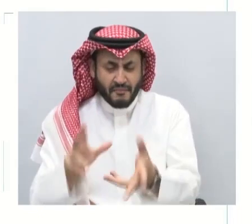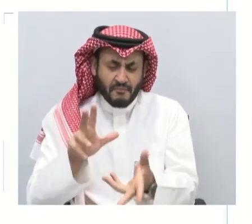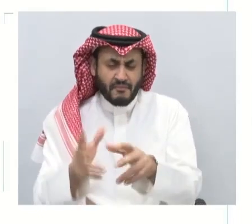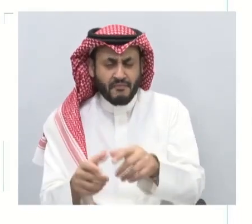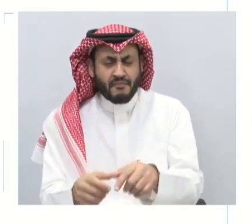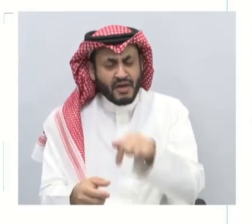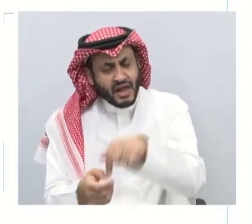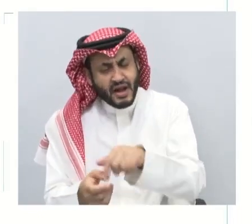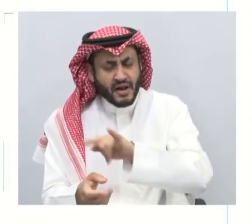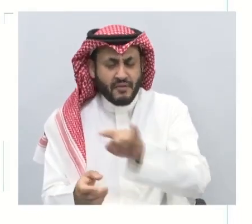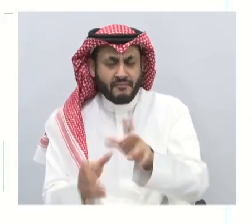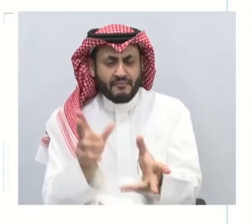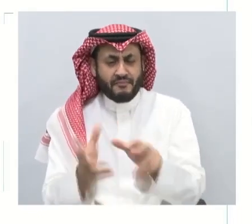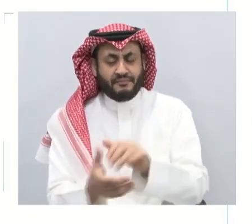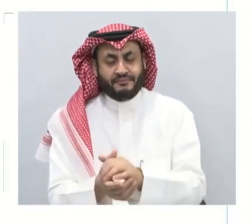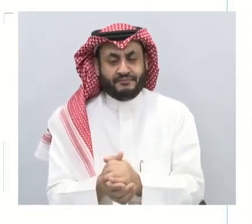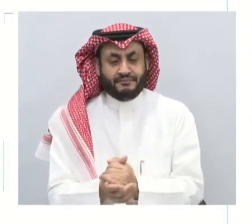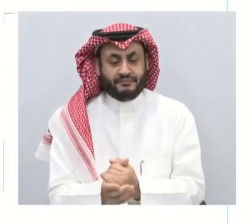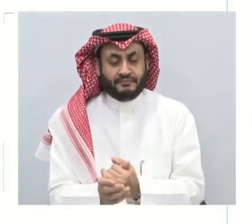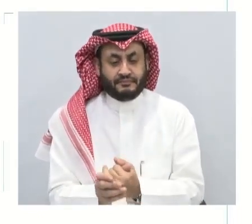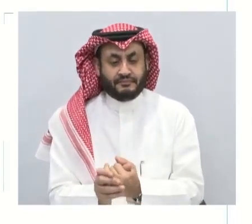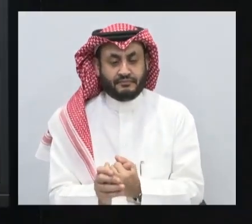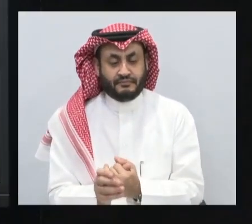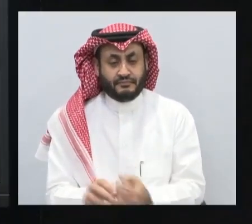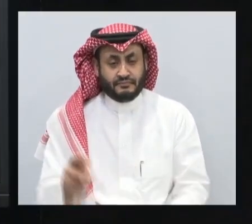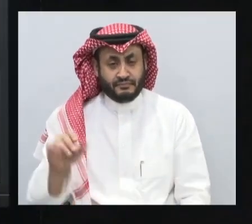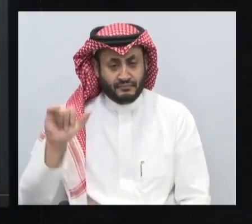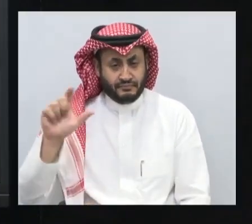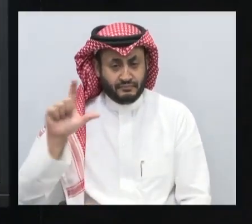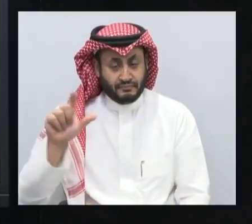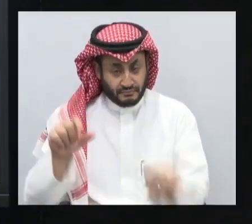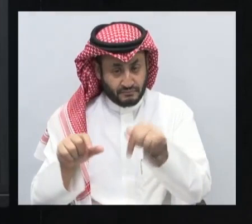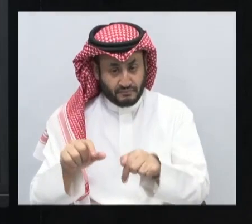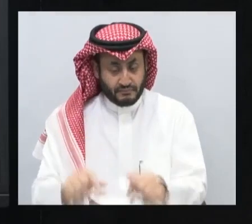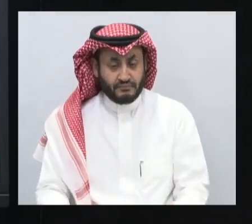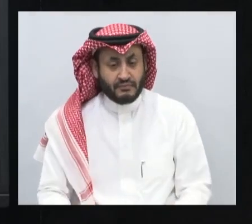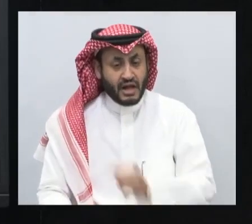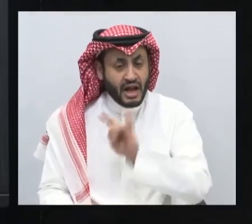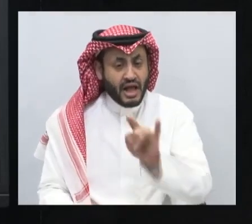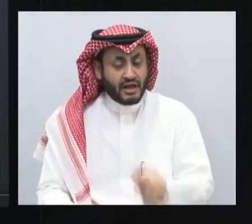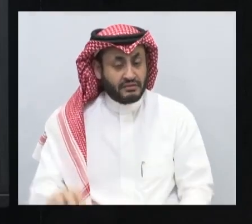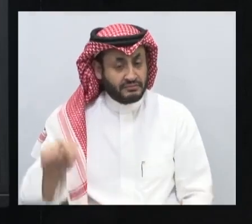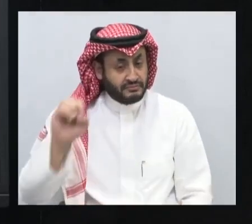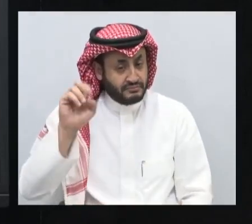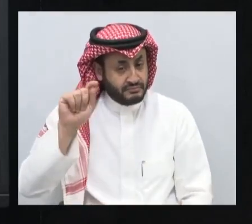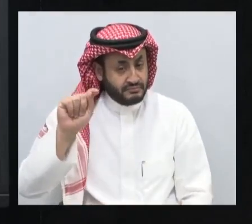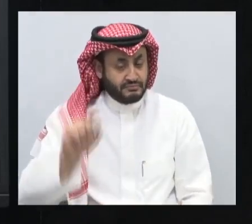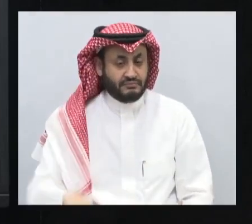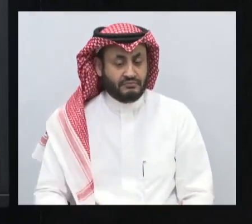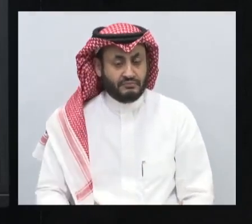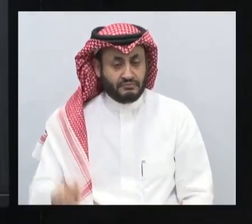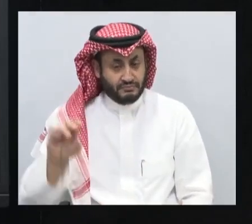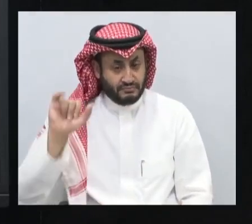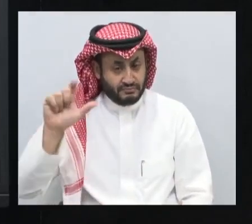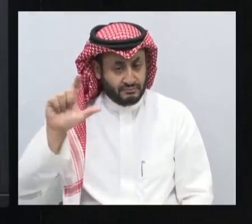If we use it in the affirmative form, I will go to school. If we use it in the negative form, we can say, I won't go